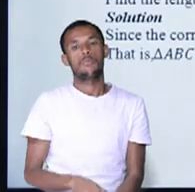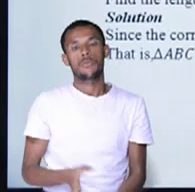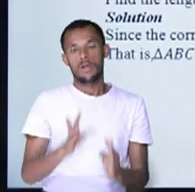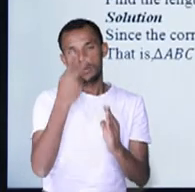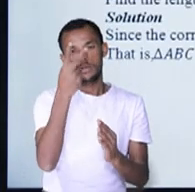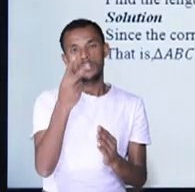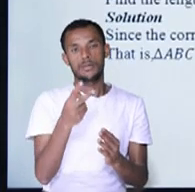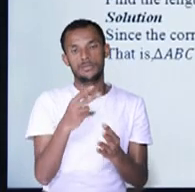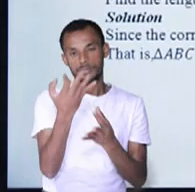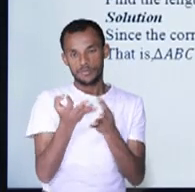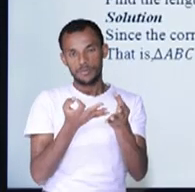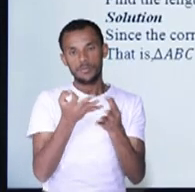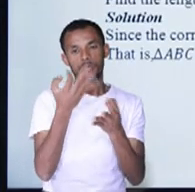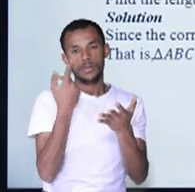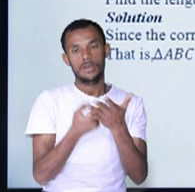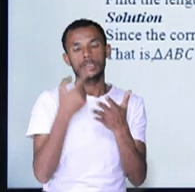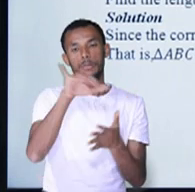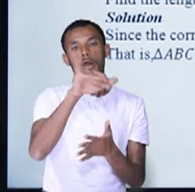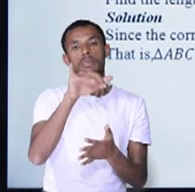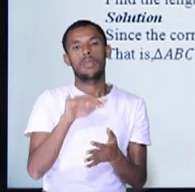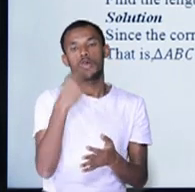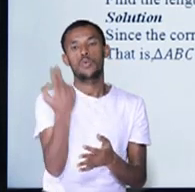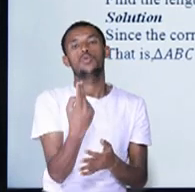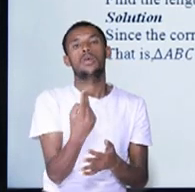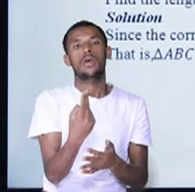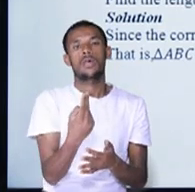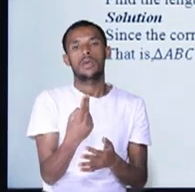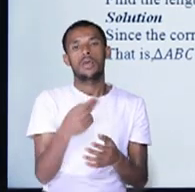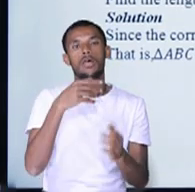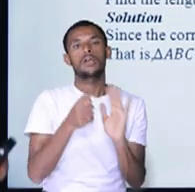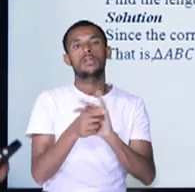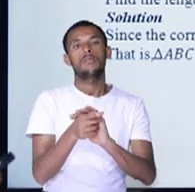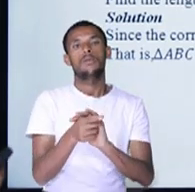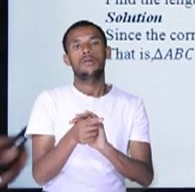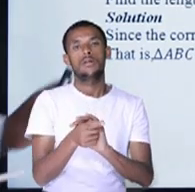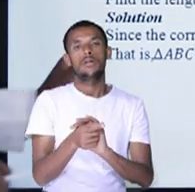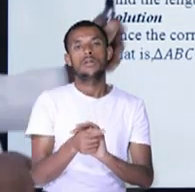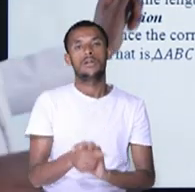So let's explain like this similarity using example.